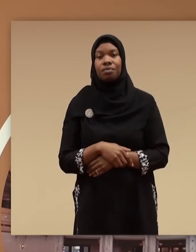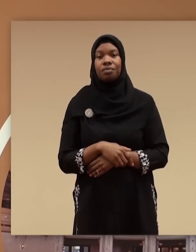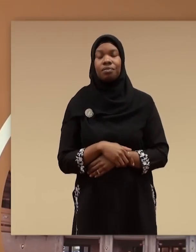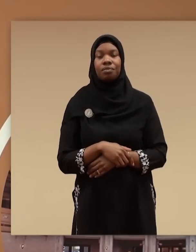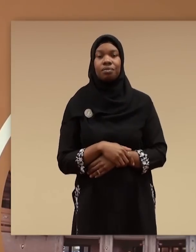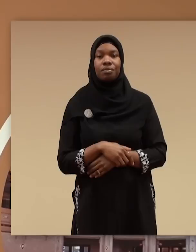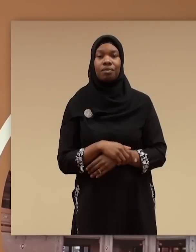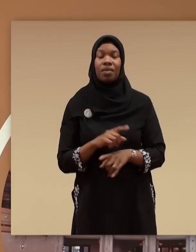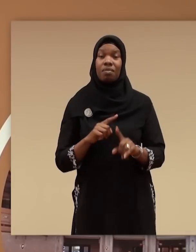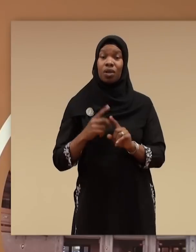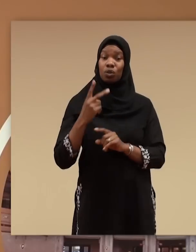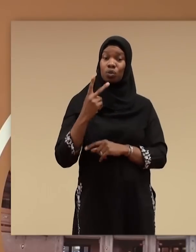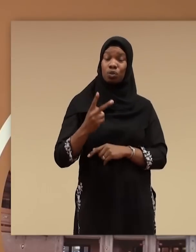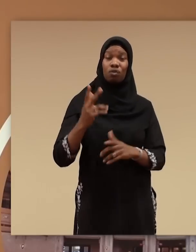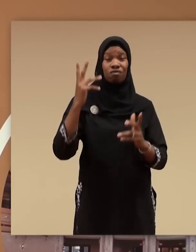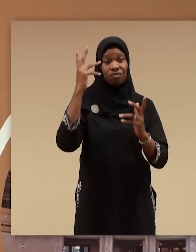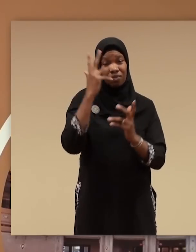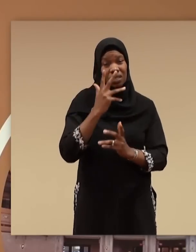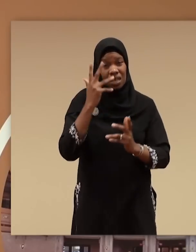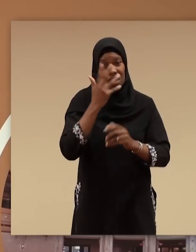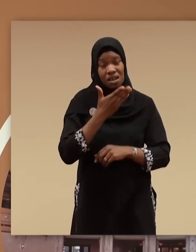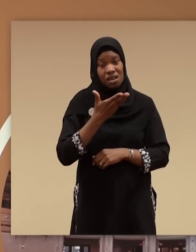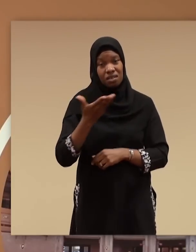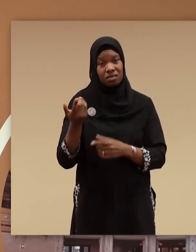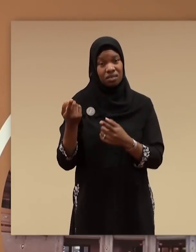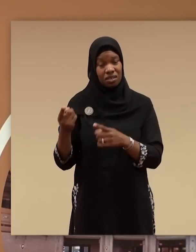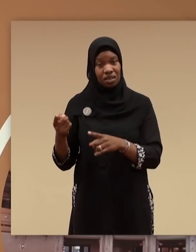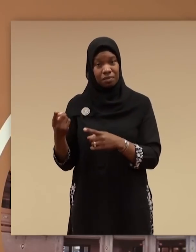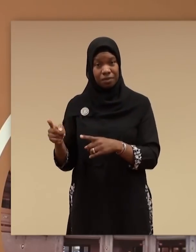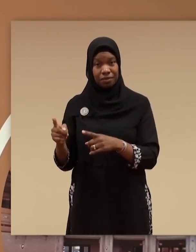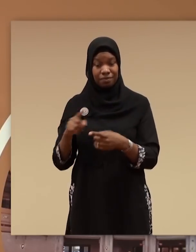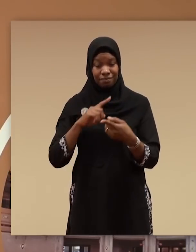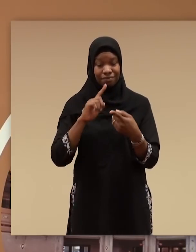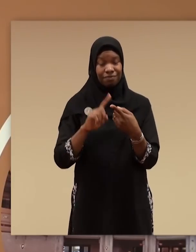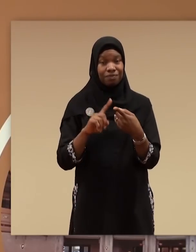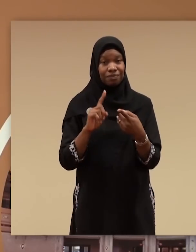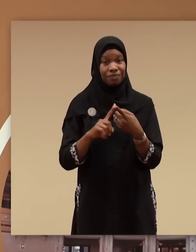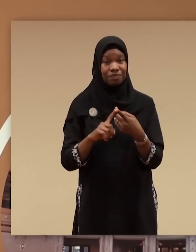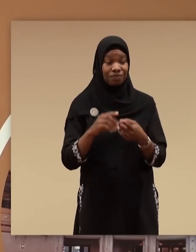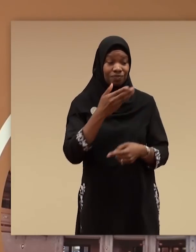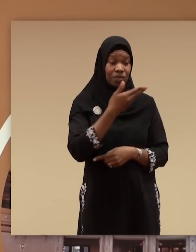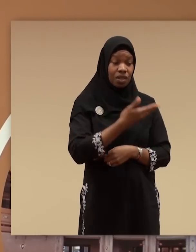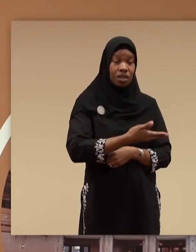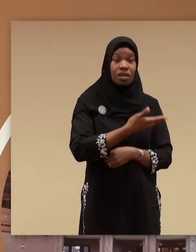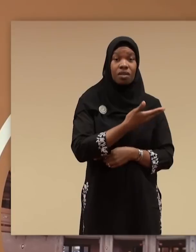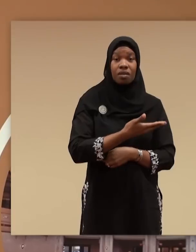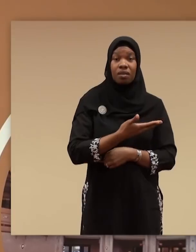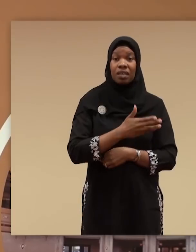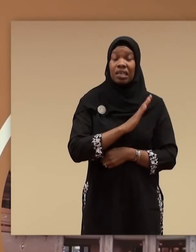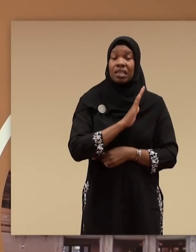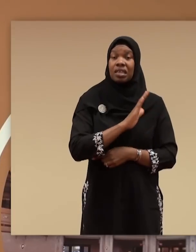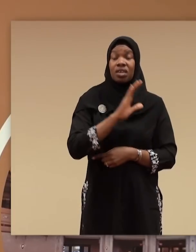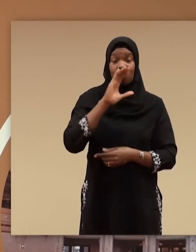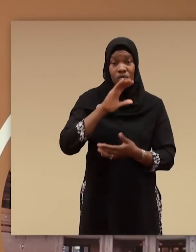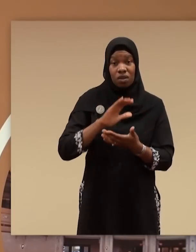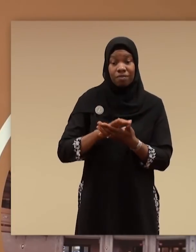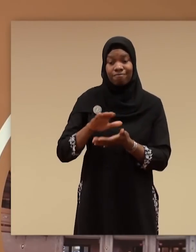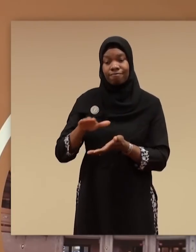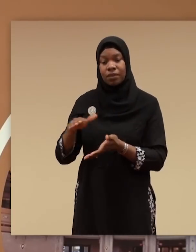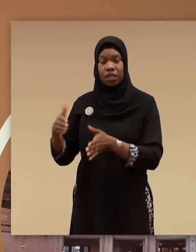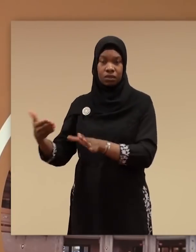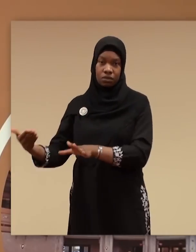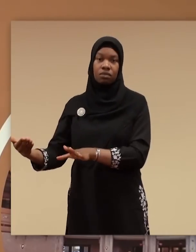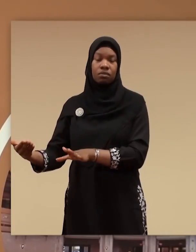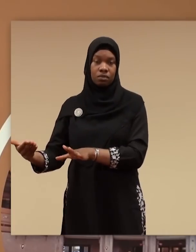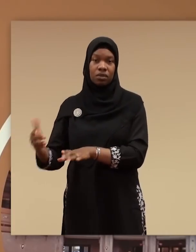Two sad things happened. The Prophet Muhammad sallallahu alaihi wasallam lost his wife, Khadija.